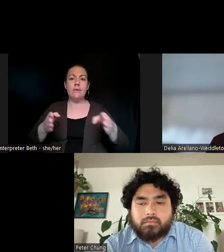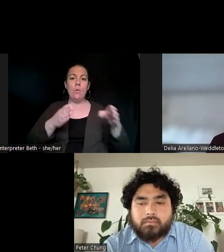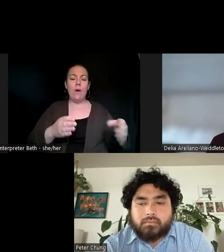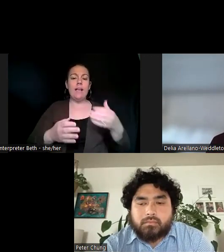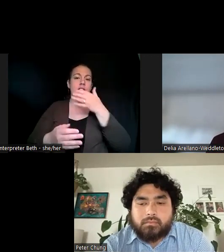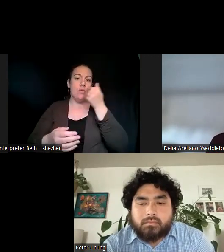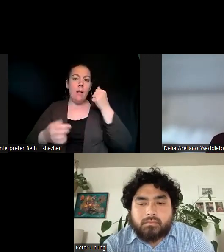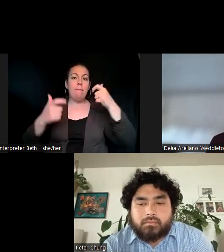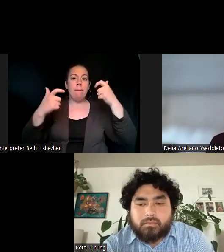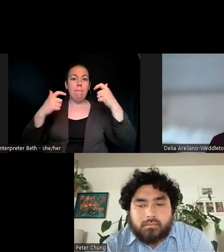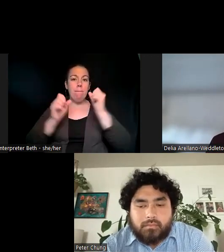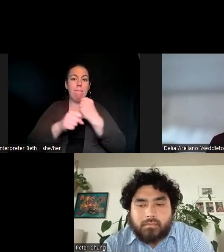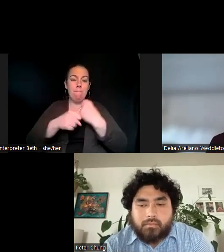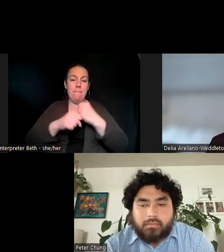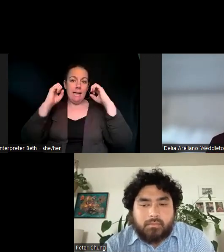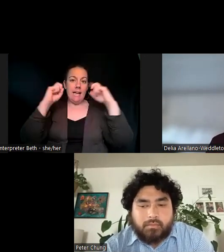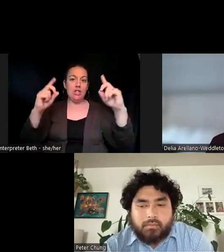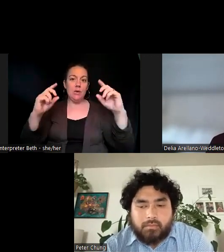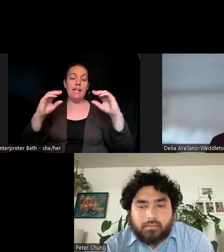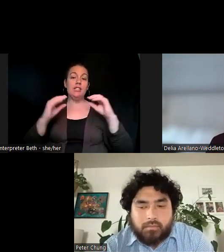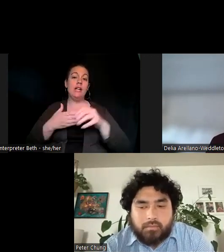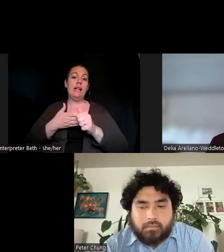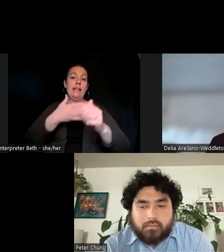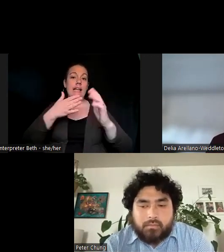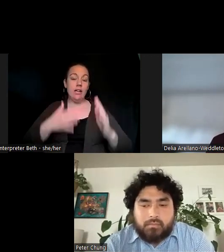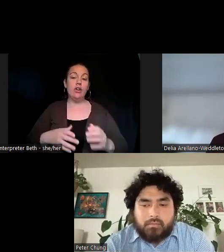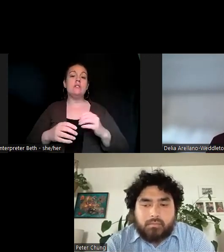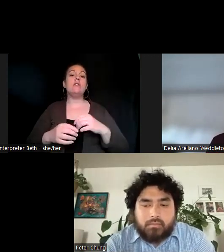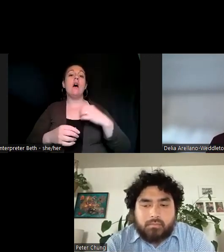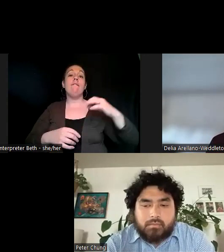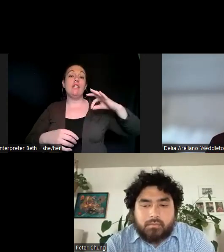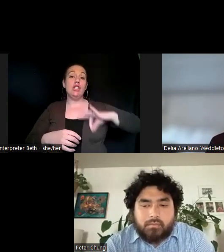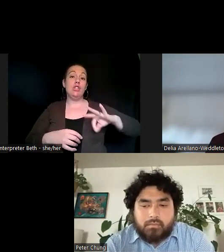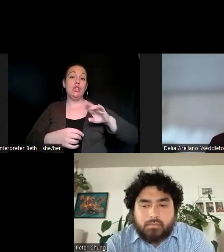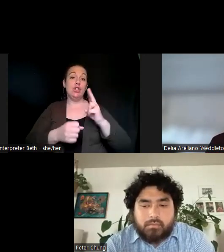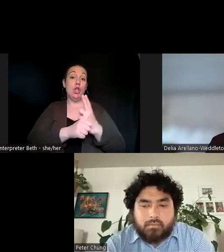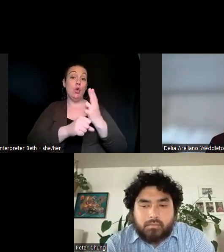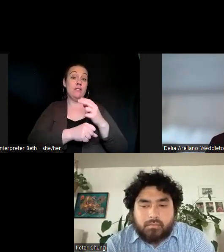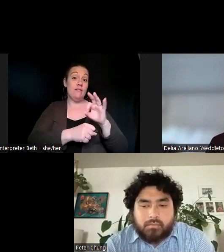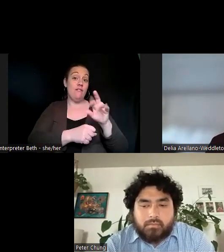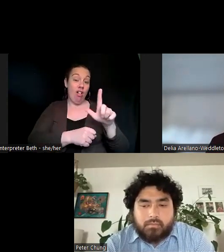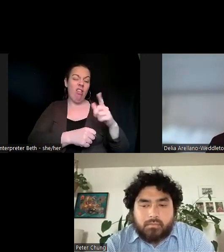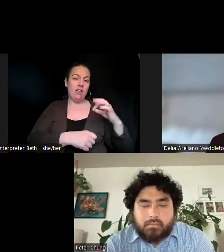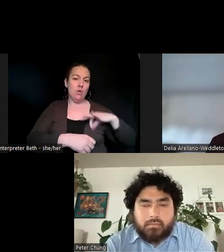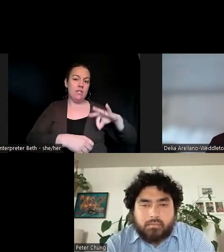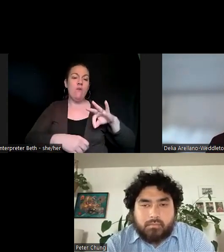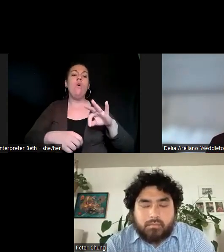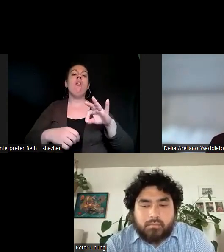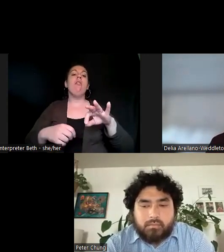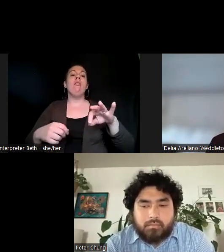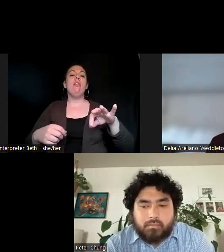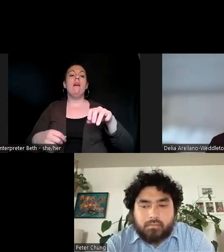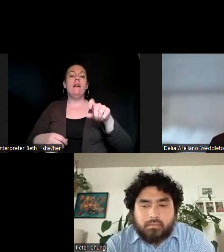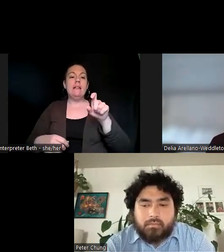education leaders aware of useful resources and solutions to invest in? Given the overwhelming nature of